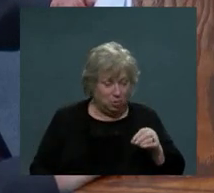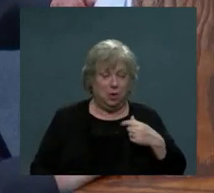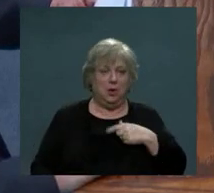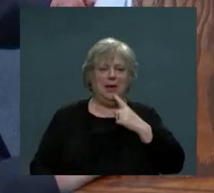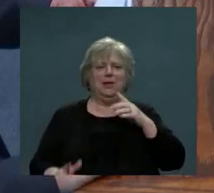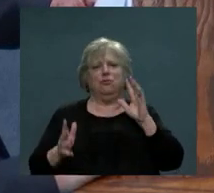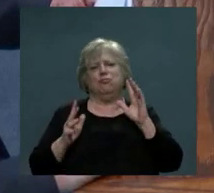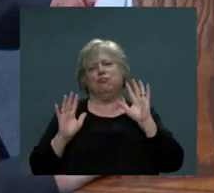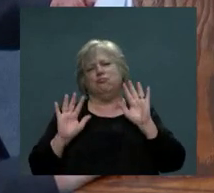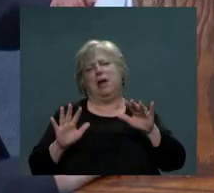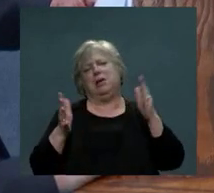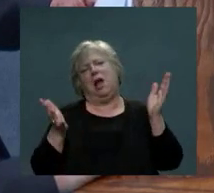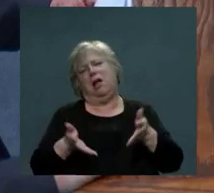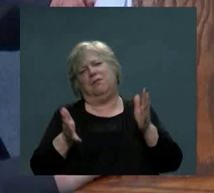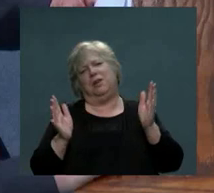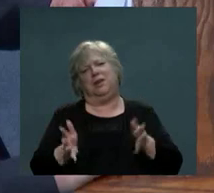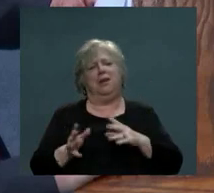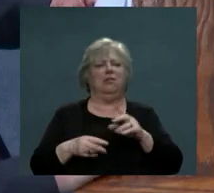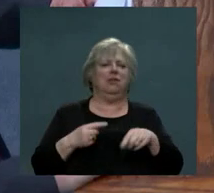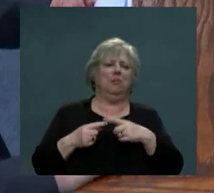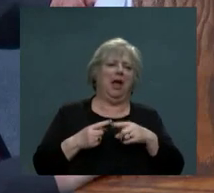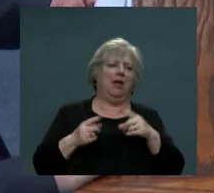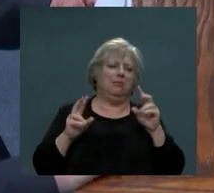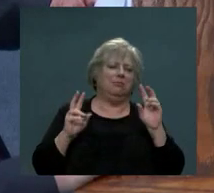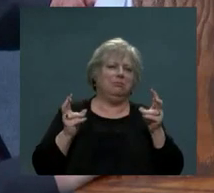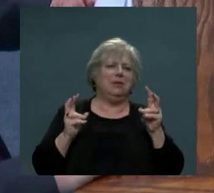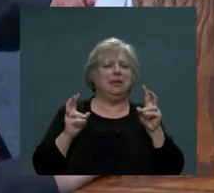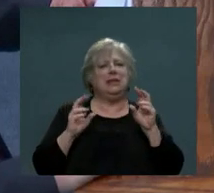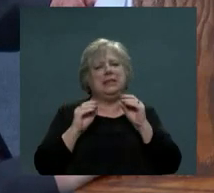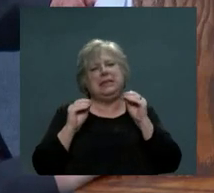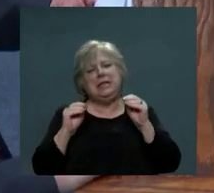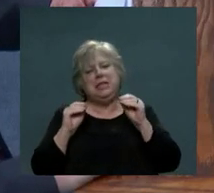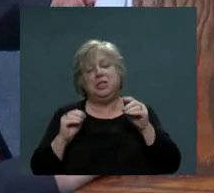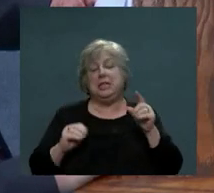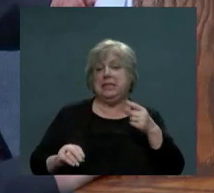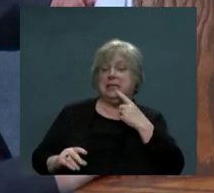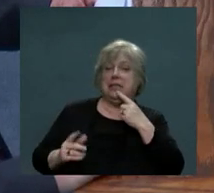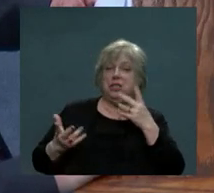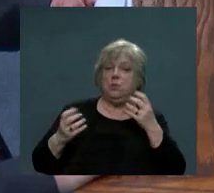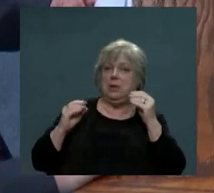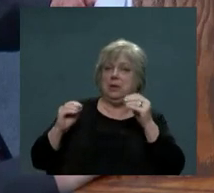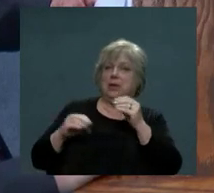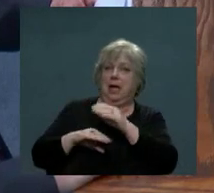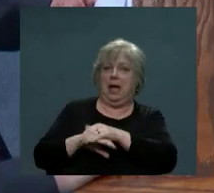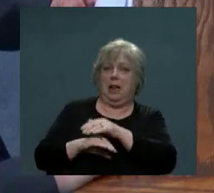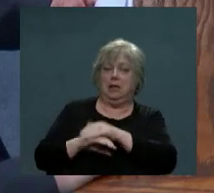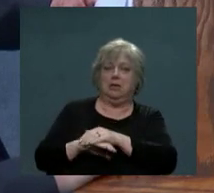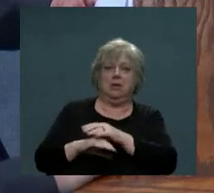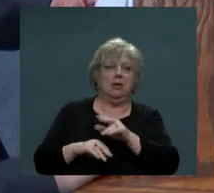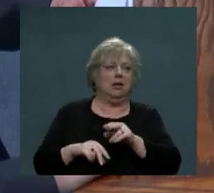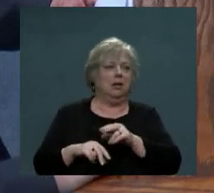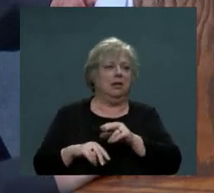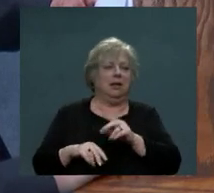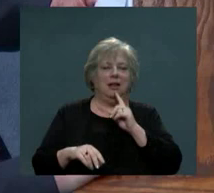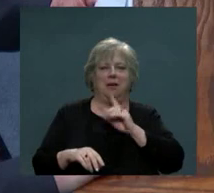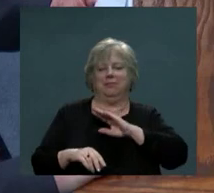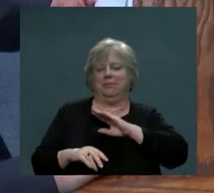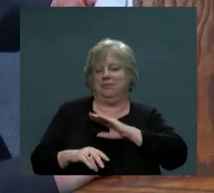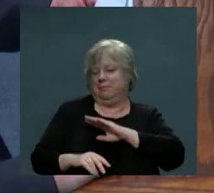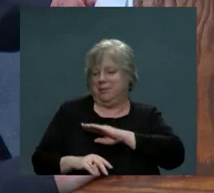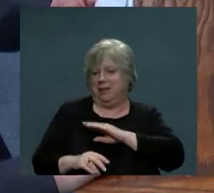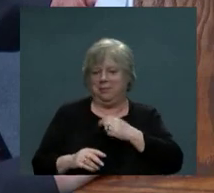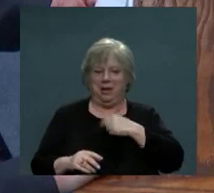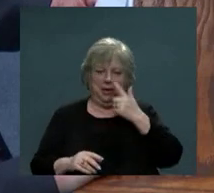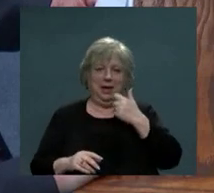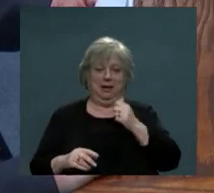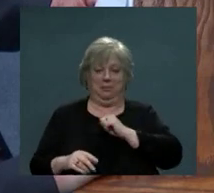this great conversation about teaching. And at that time, she said she wanted to be an English teacher, which, of course, pleased me to death because I taught